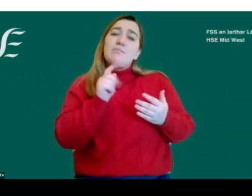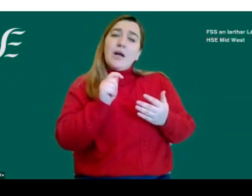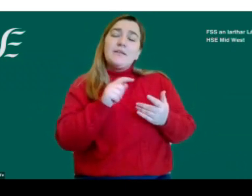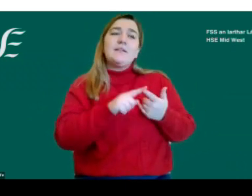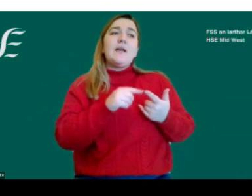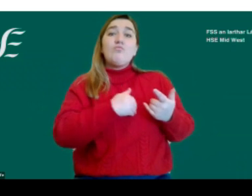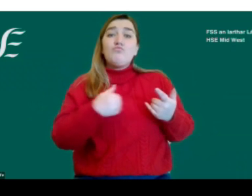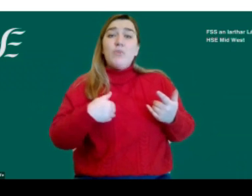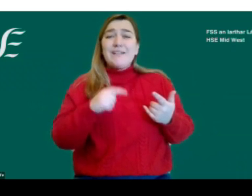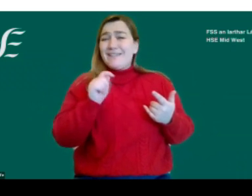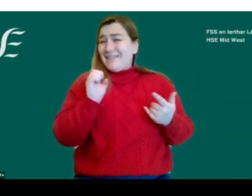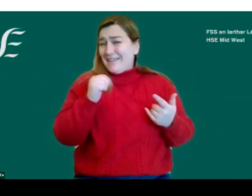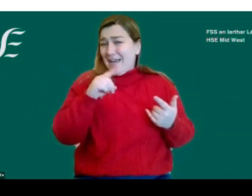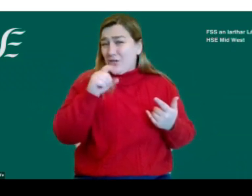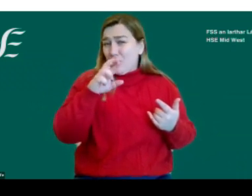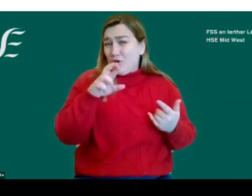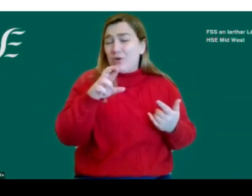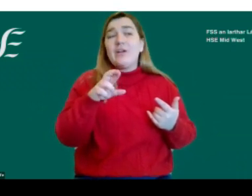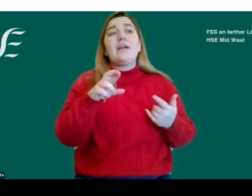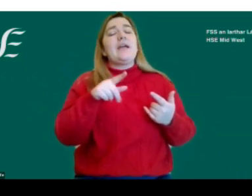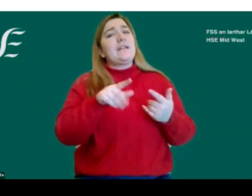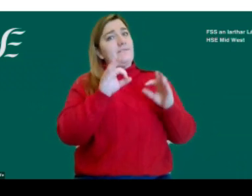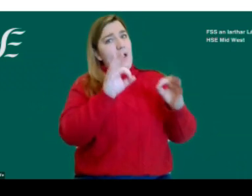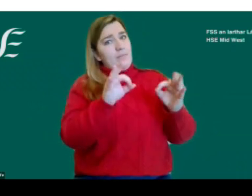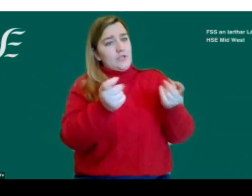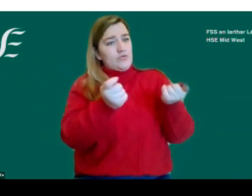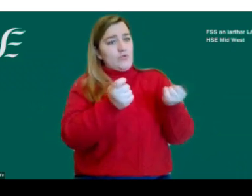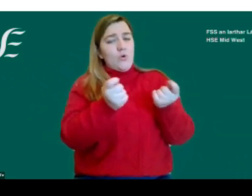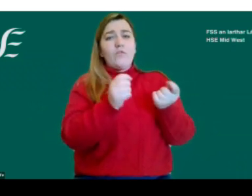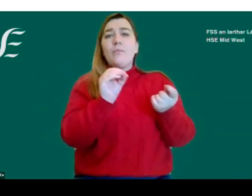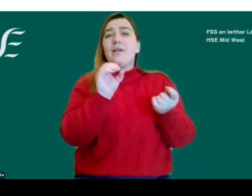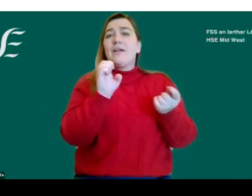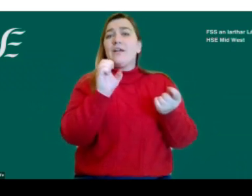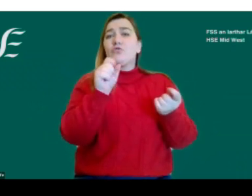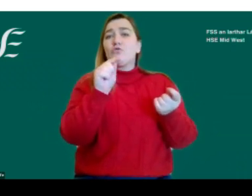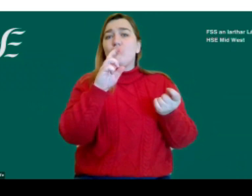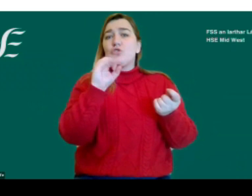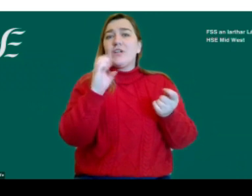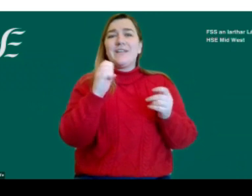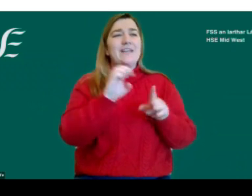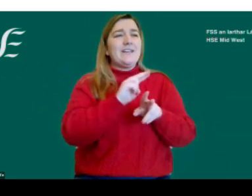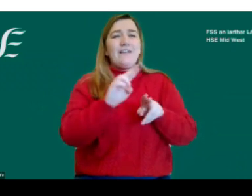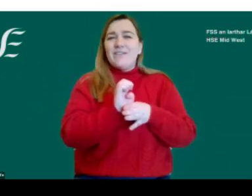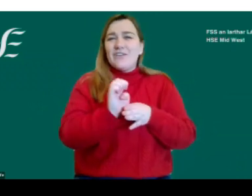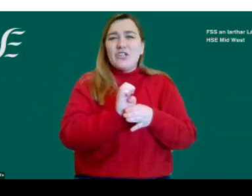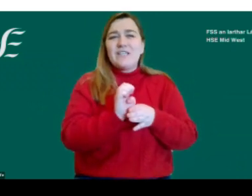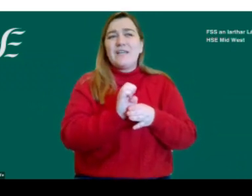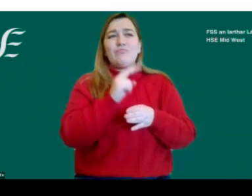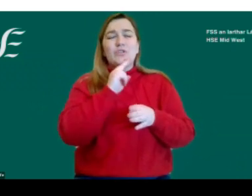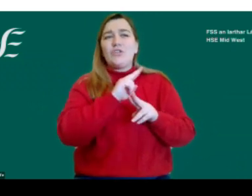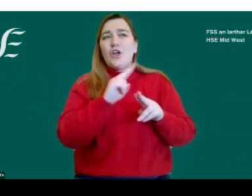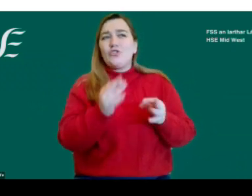estrogen deficiency stuff, so the insomnia, the sweats and the flashes, but it is not great at really controlling your cycle the way we'll say the pill is, the contraceptive